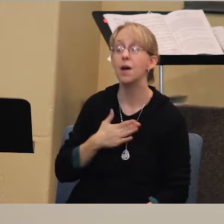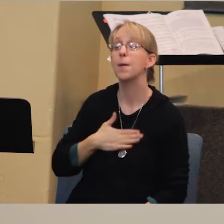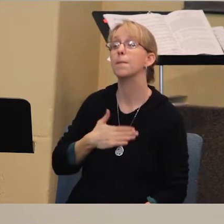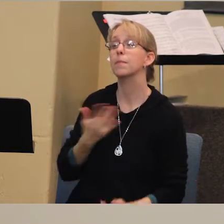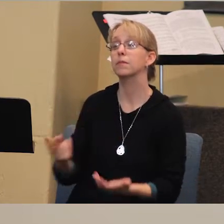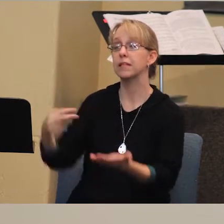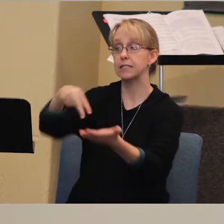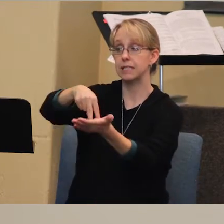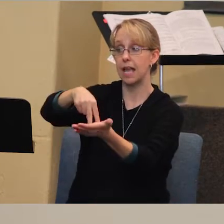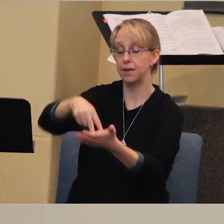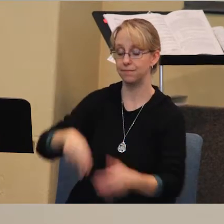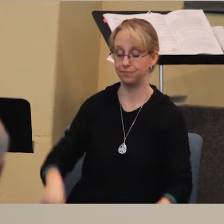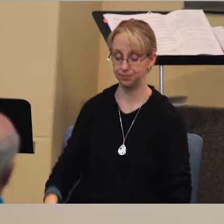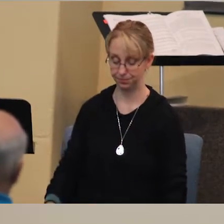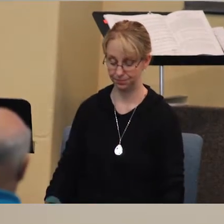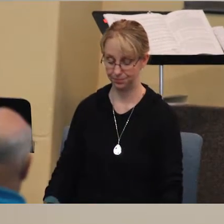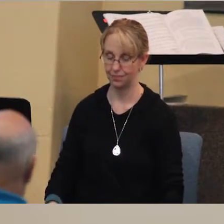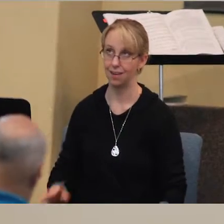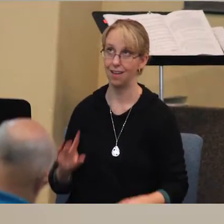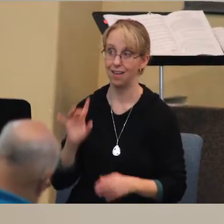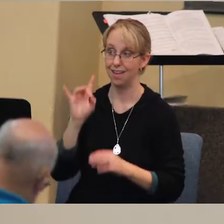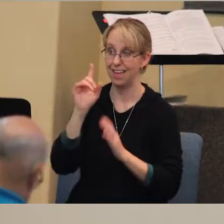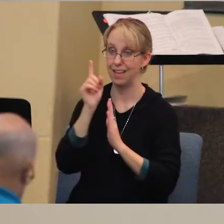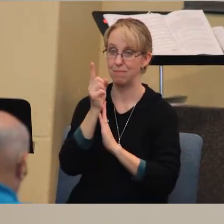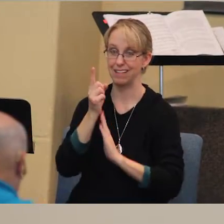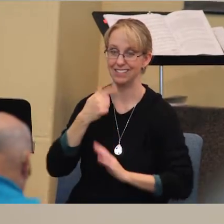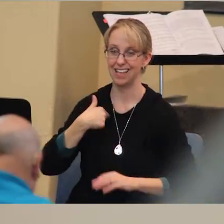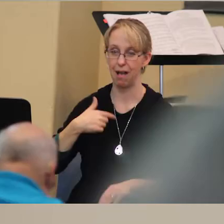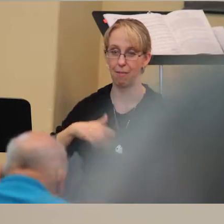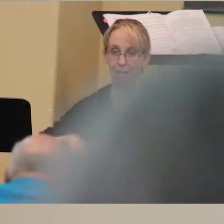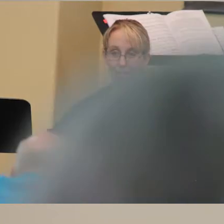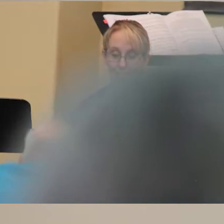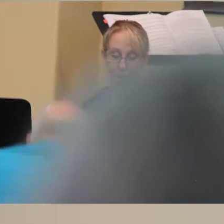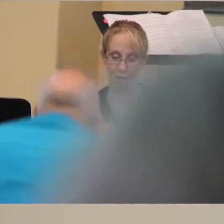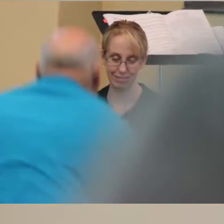stand this morning. All right, I was about 8 minutes. Sorry, I went over.